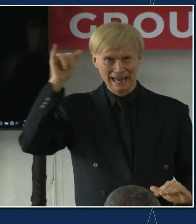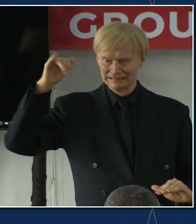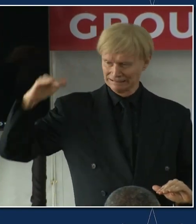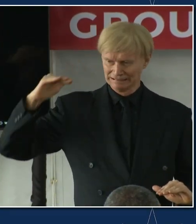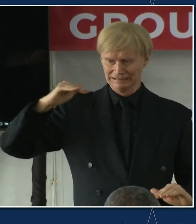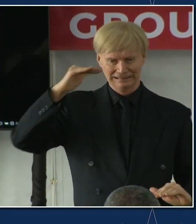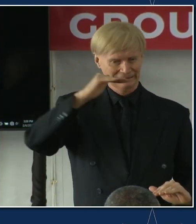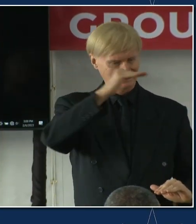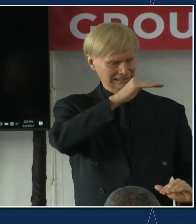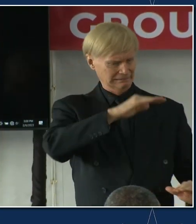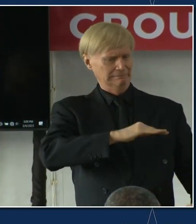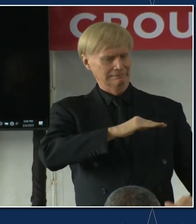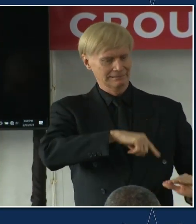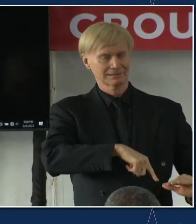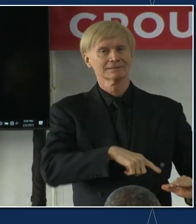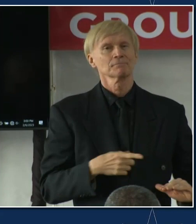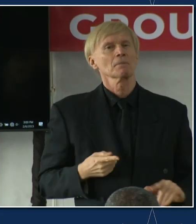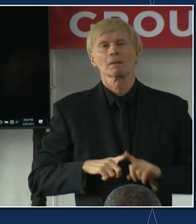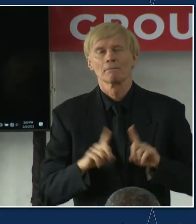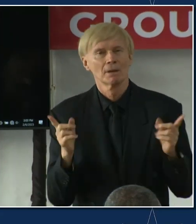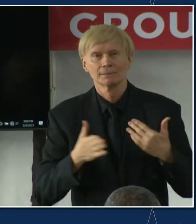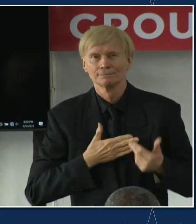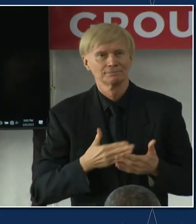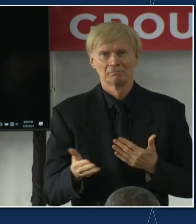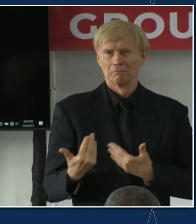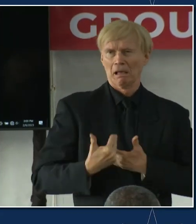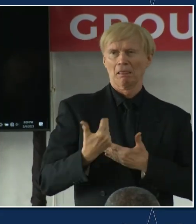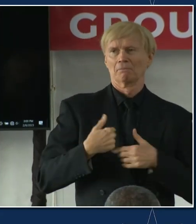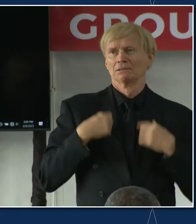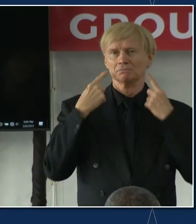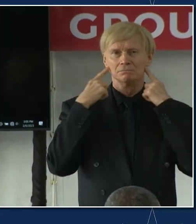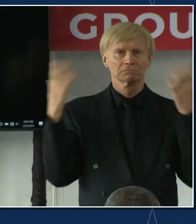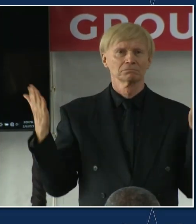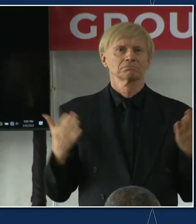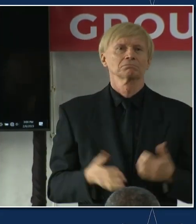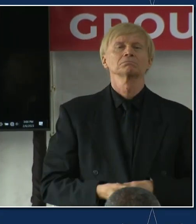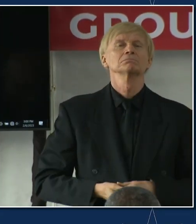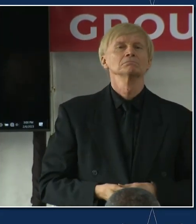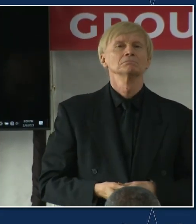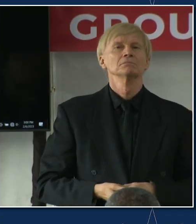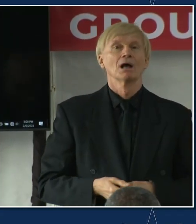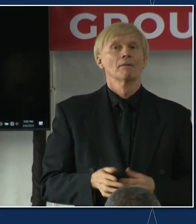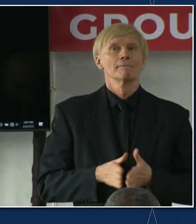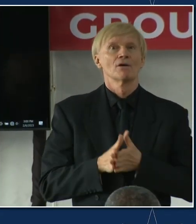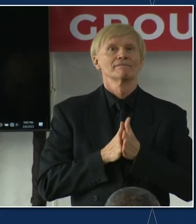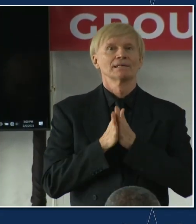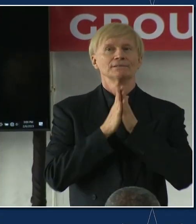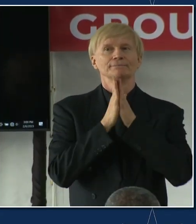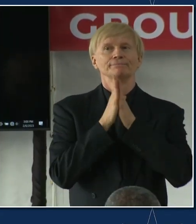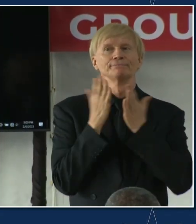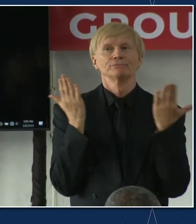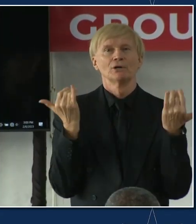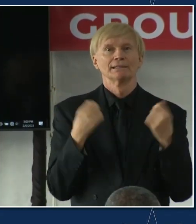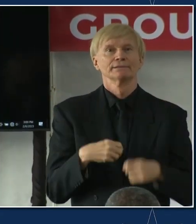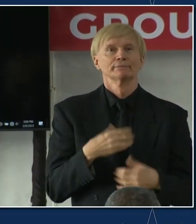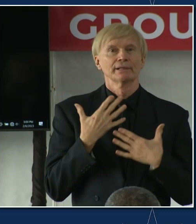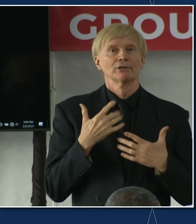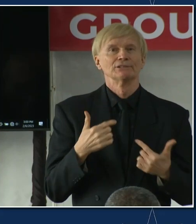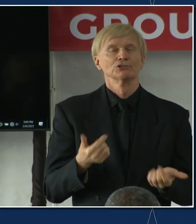up, but it never bothered me. It actually served as motivation and